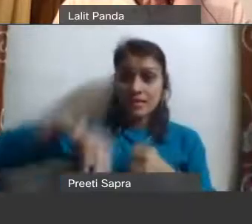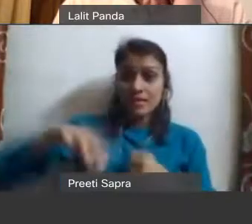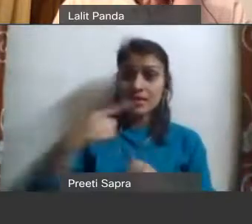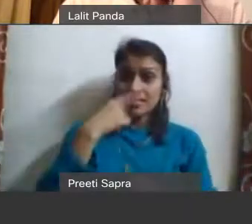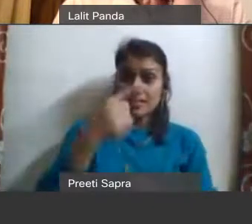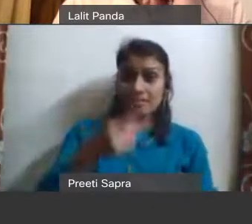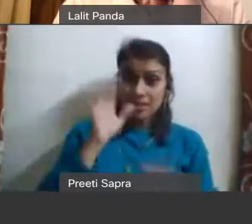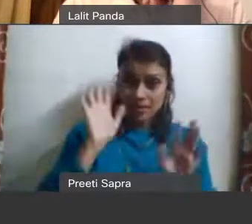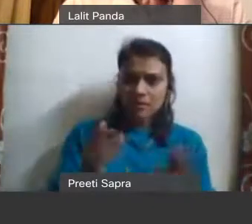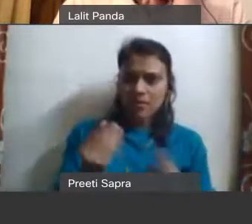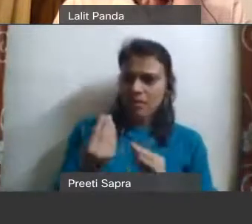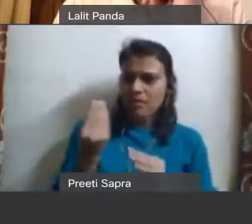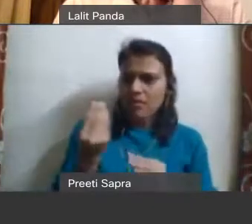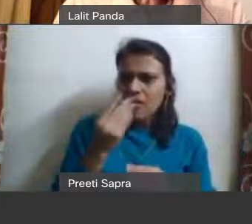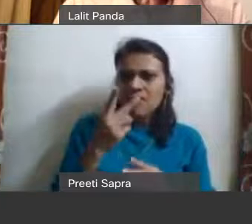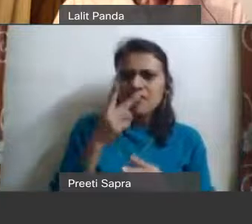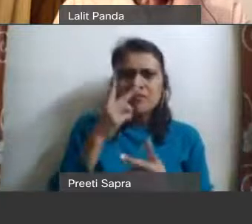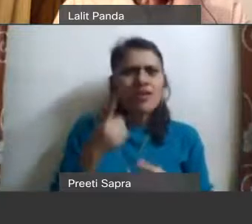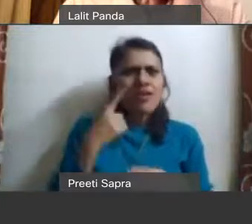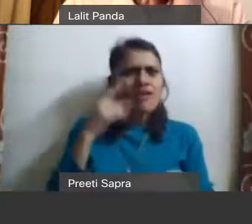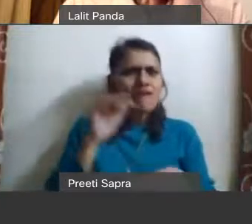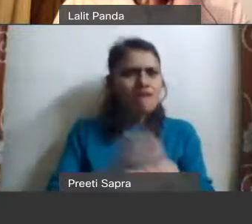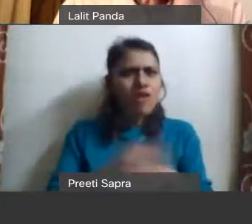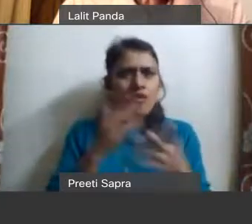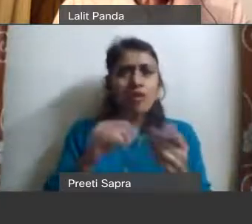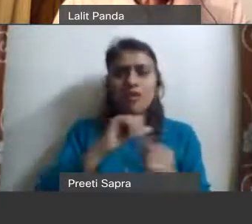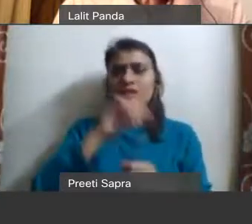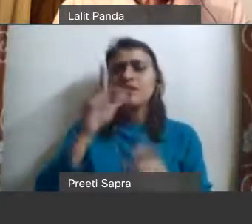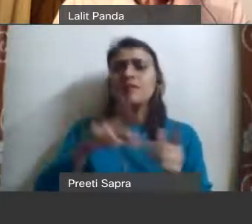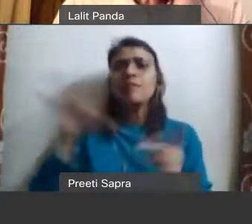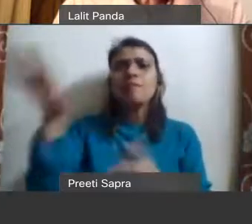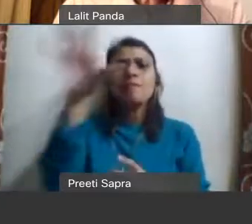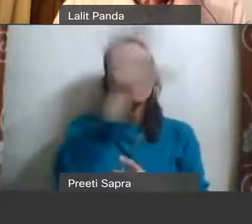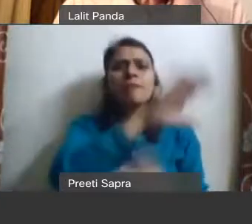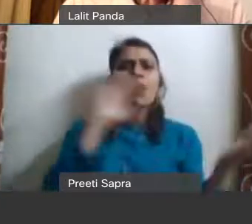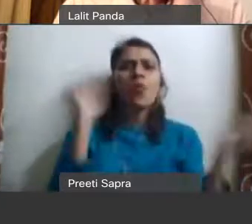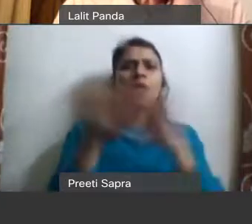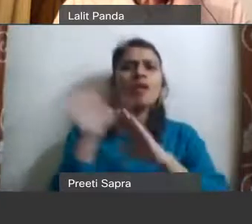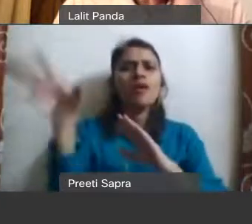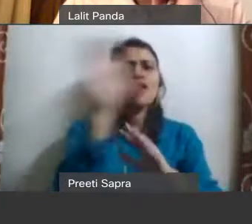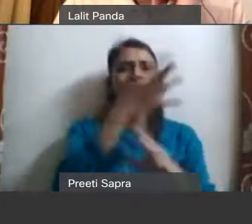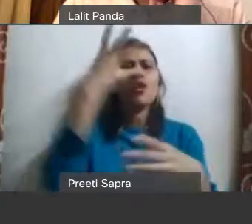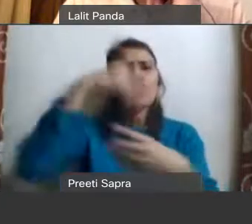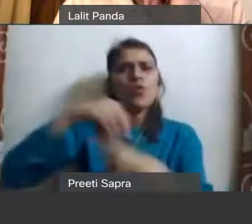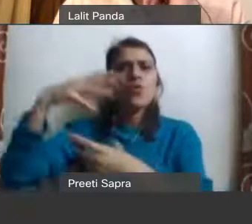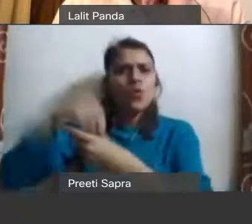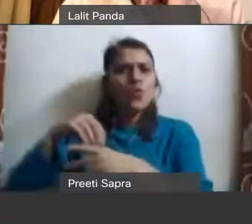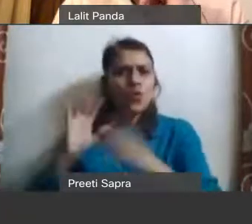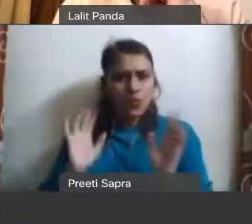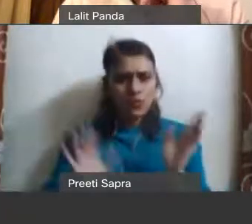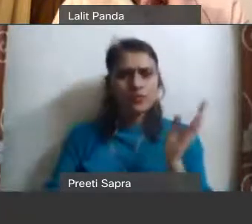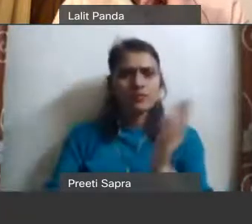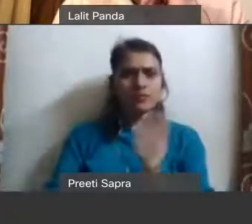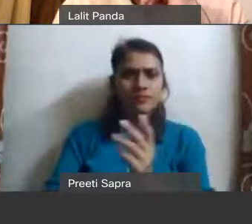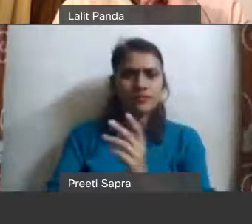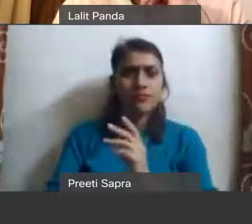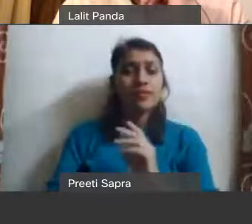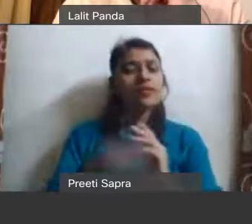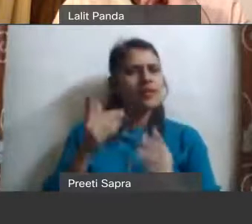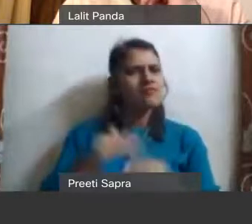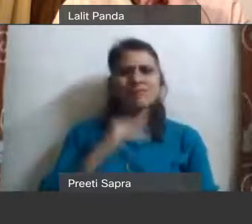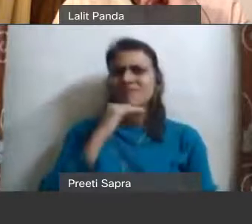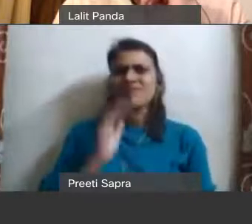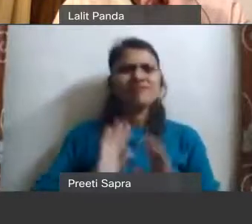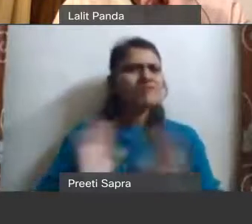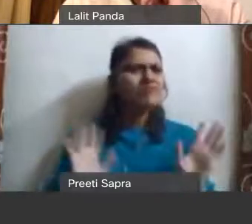like, we do not have a reason, we just include countries because we deem them fit, that is insufficient for